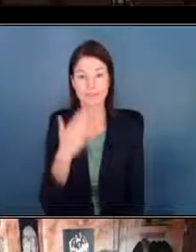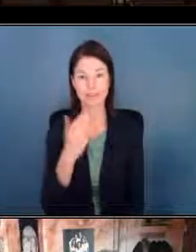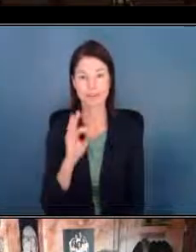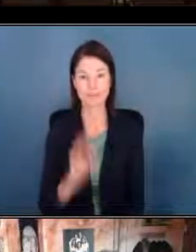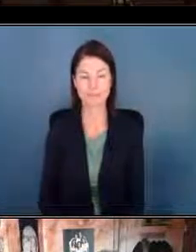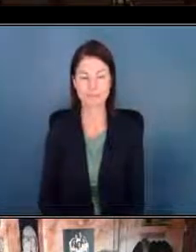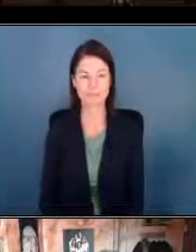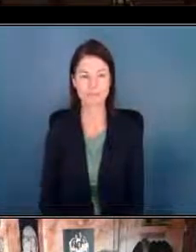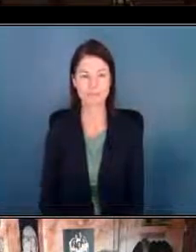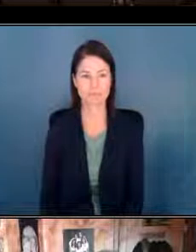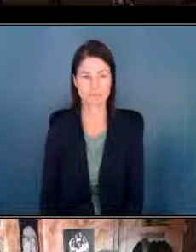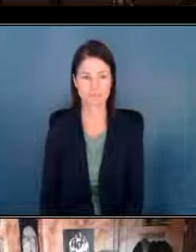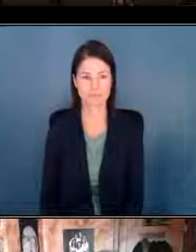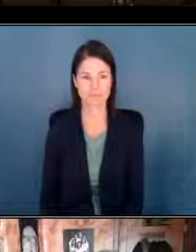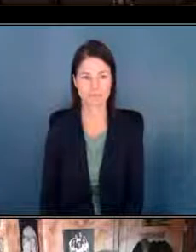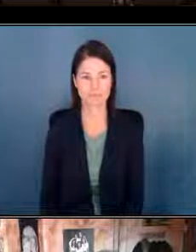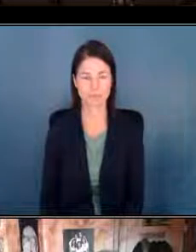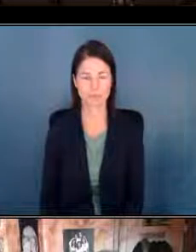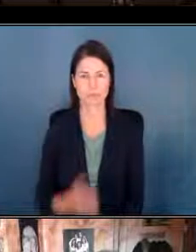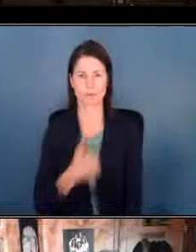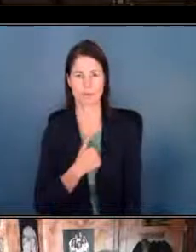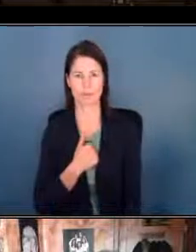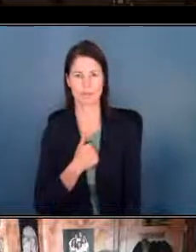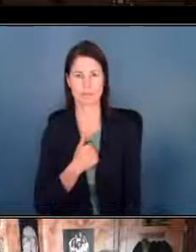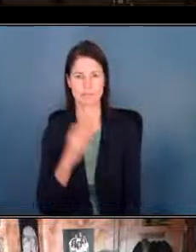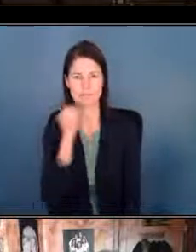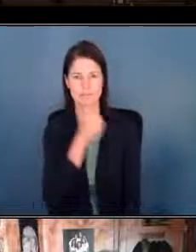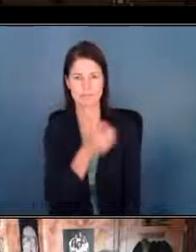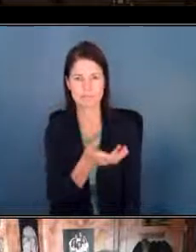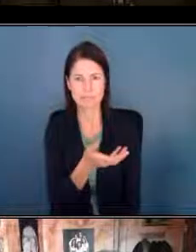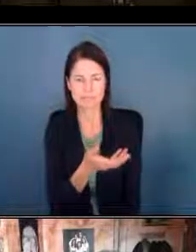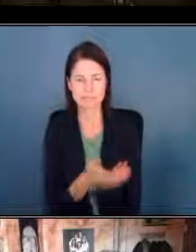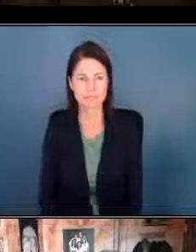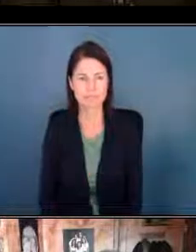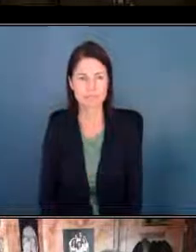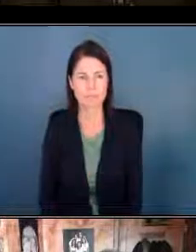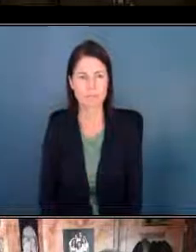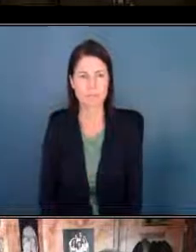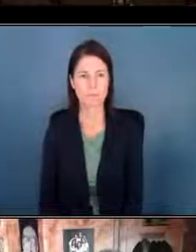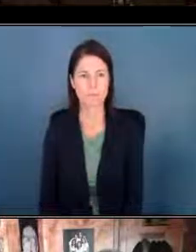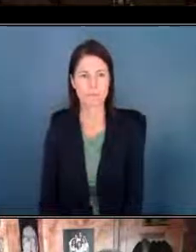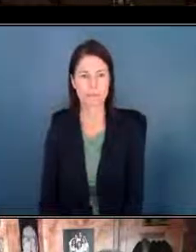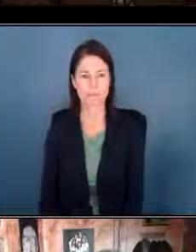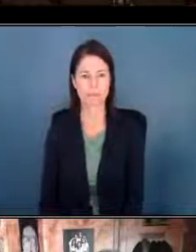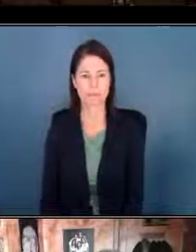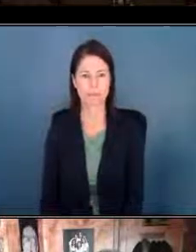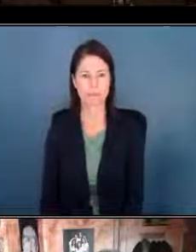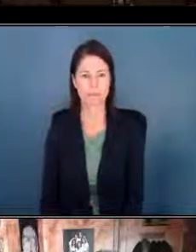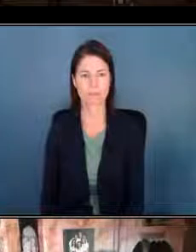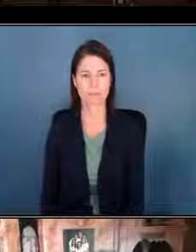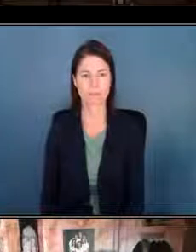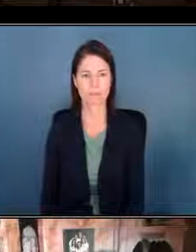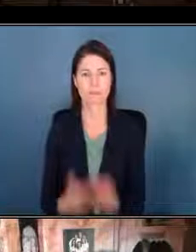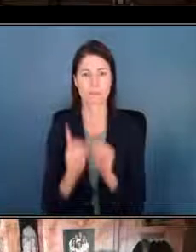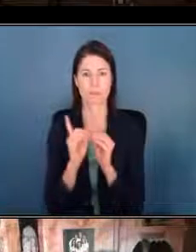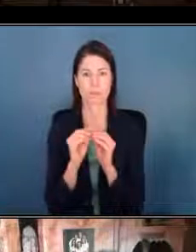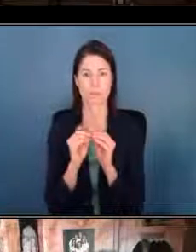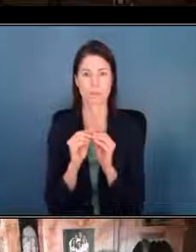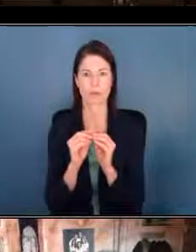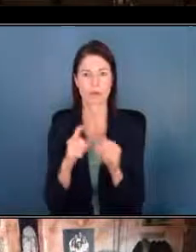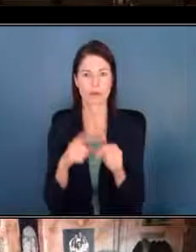last but certain, oh, sorry. Was there another presentation? We have Yes, one more. there's one more, and then I'll call on commissioners. Yes, thank you. That's